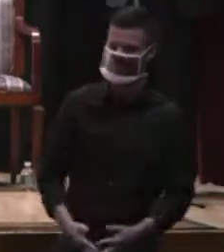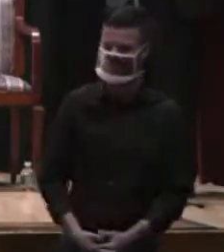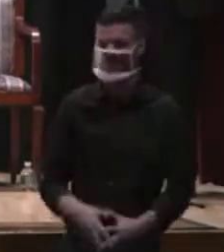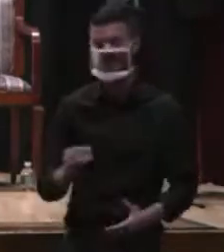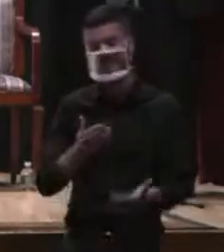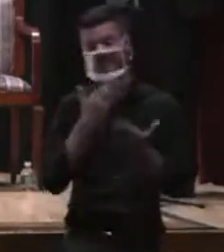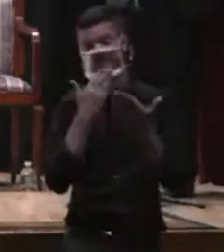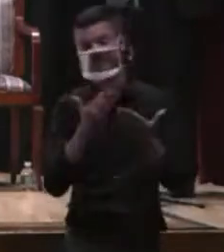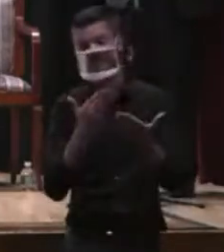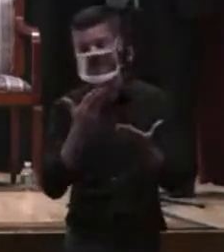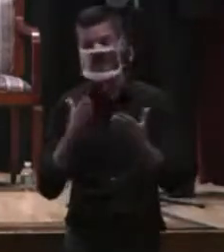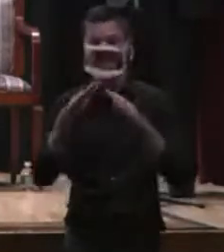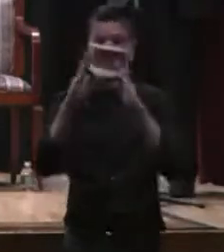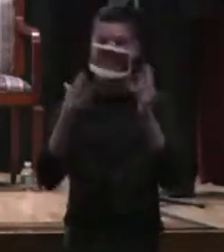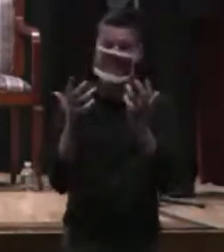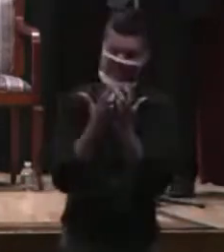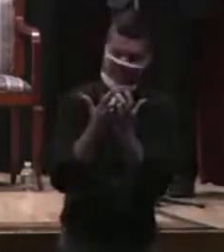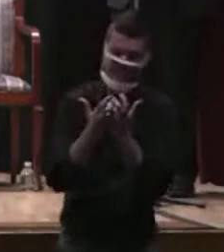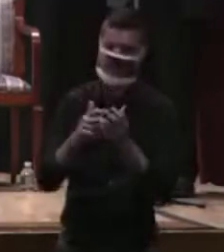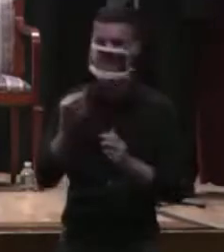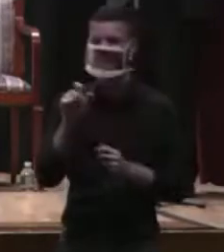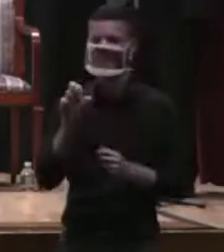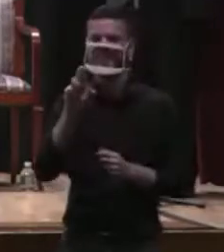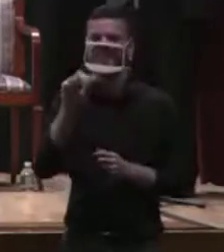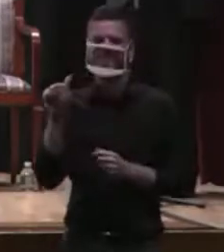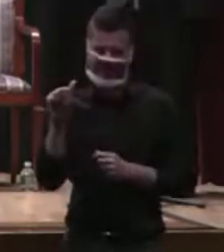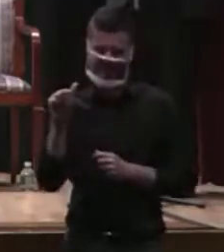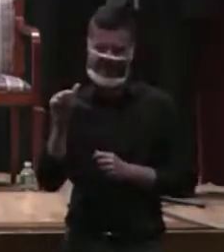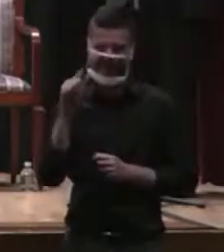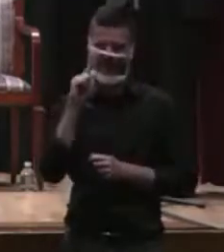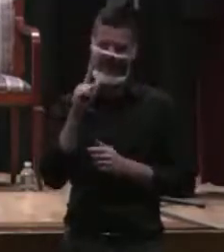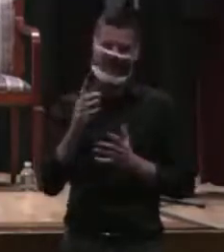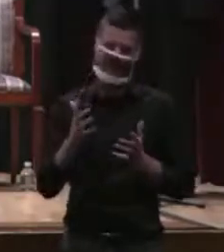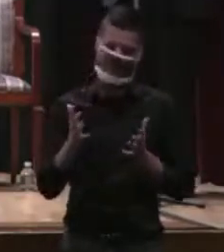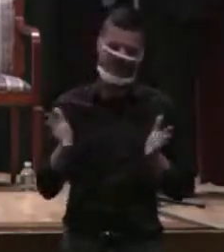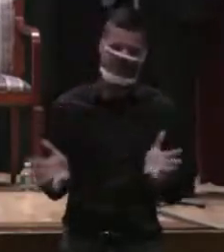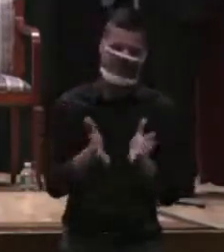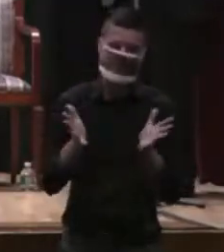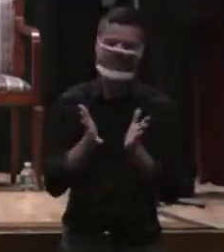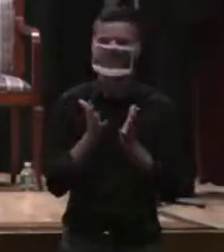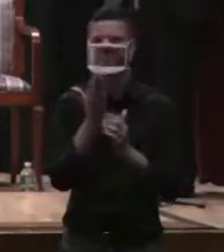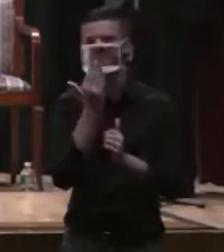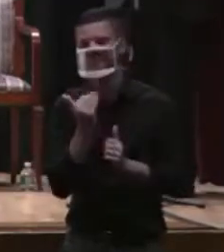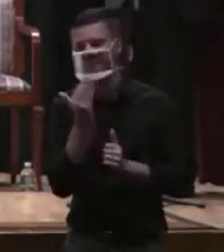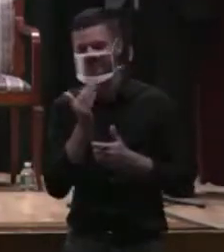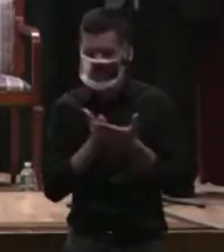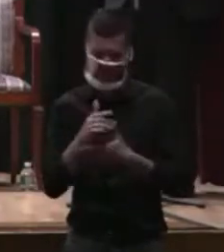her housemate, classmate, Azra, for encouragement and kindness throughout this year.